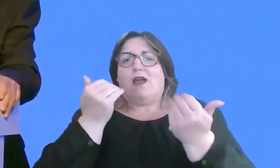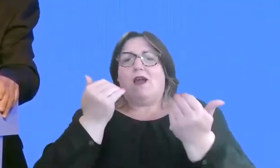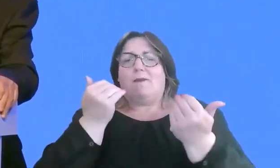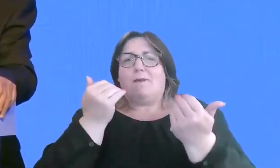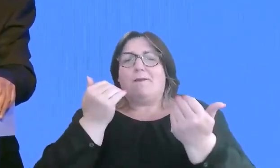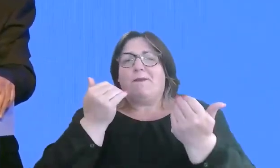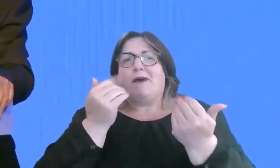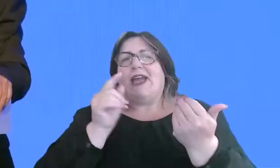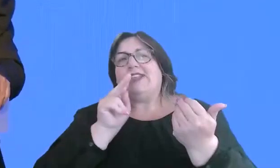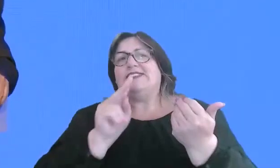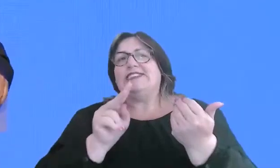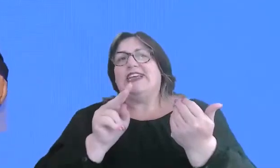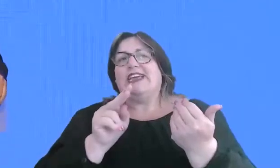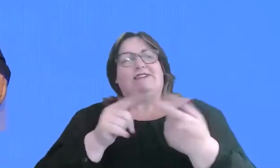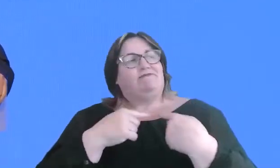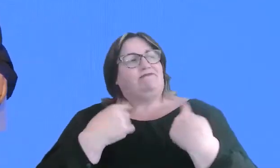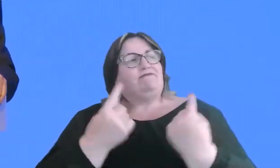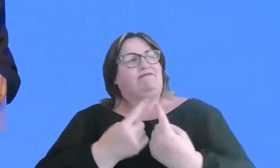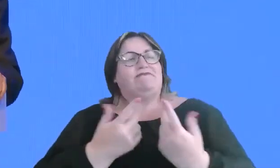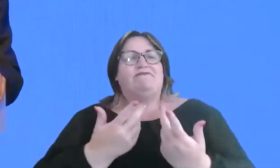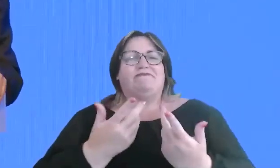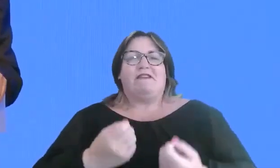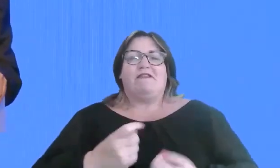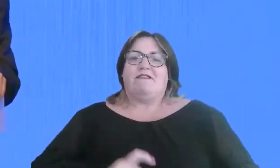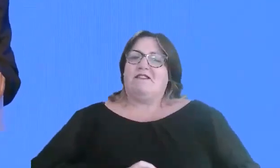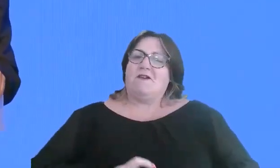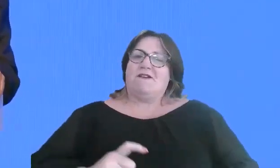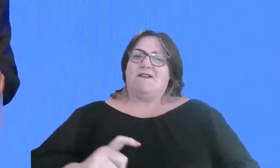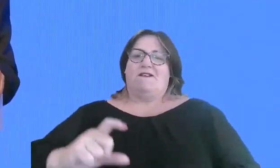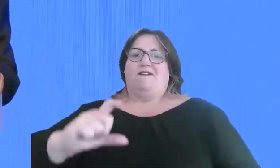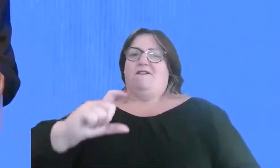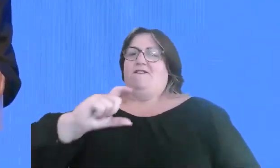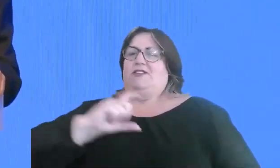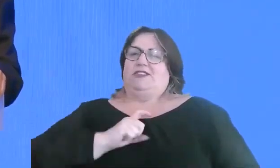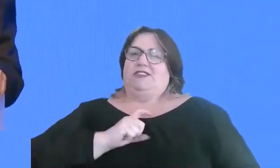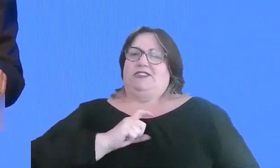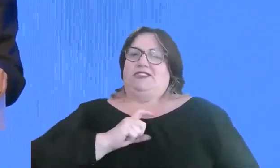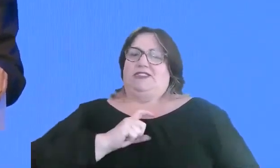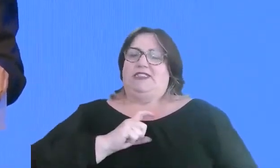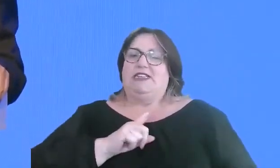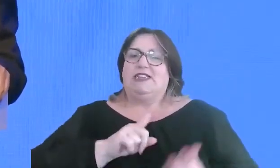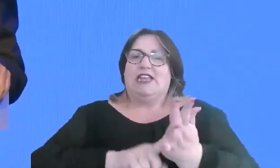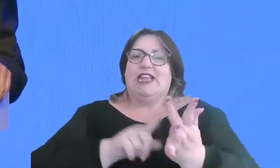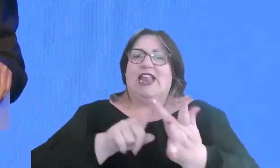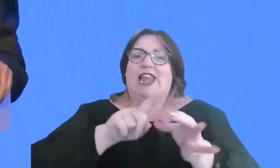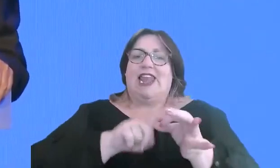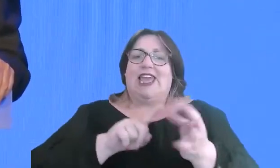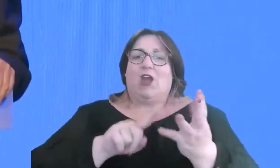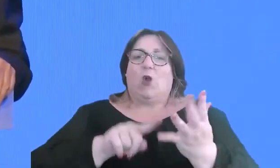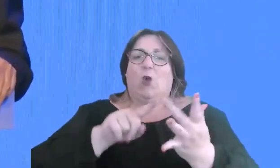Britain today, with the announcement that Liquidity will base their European headquarters right here in